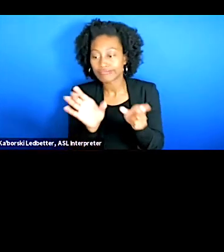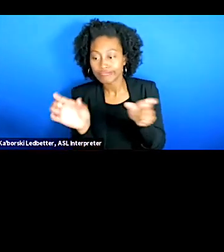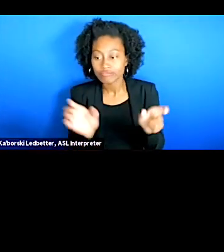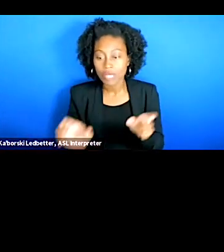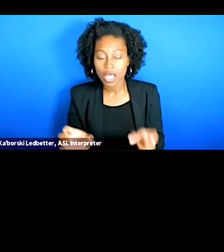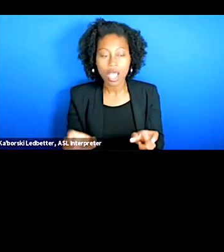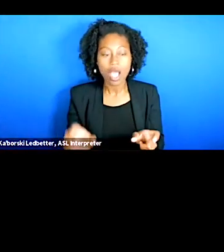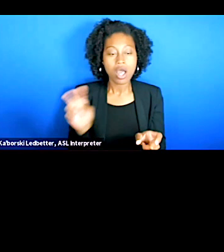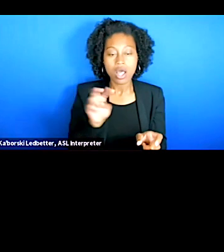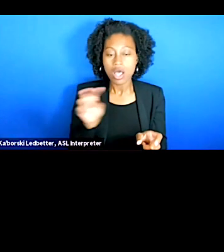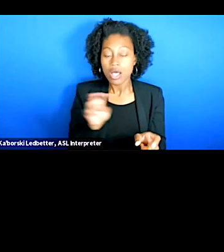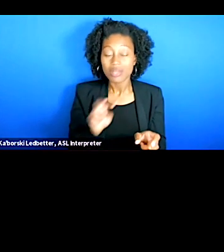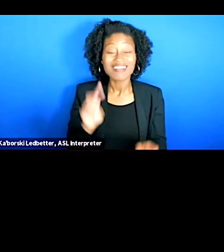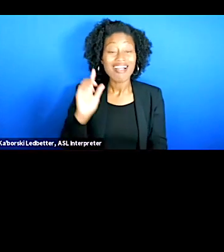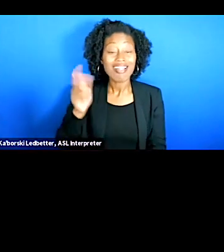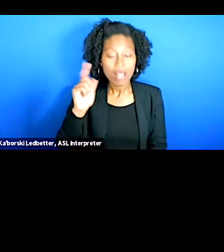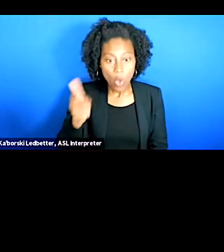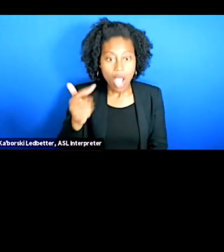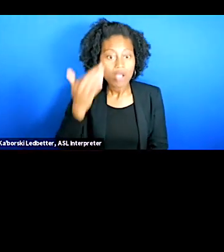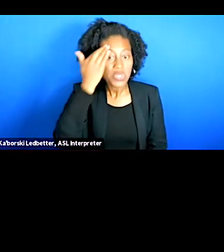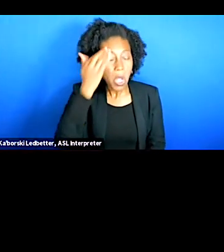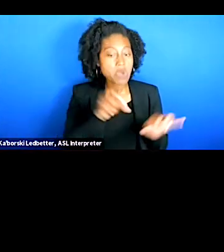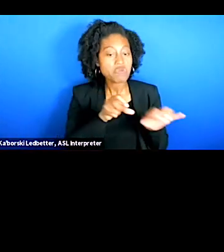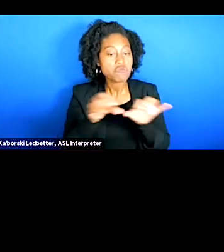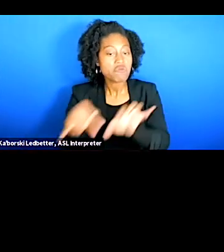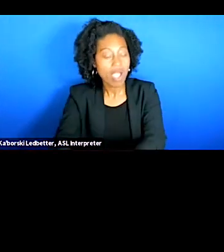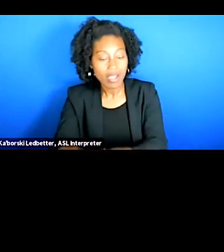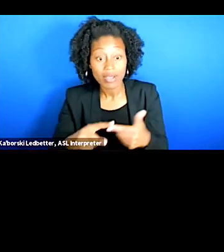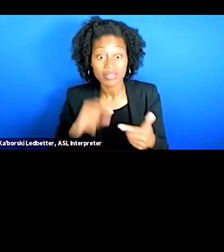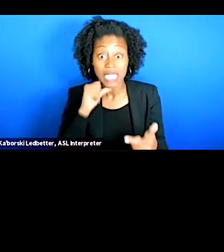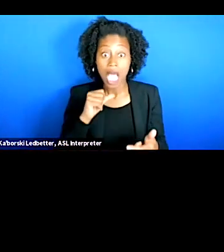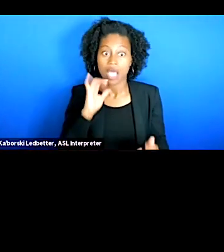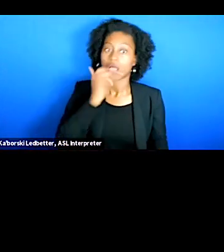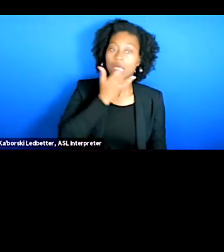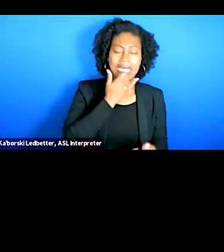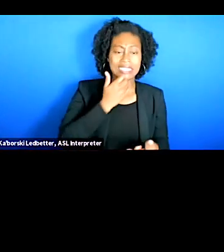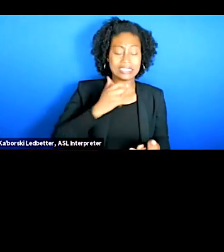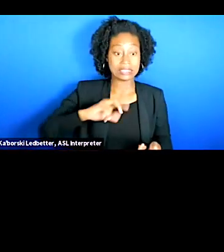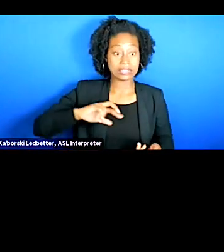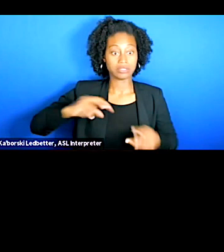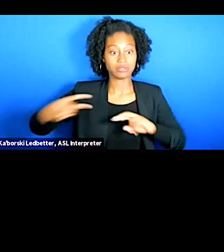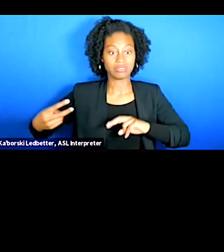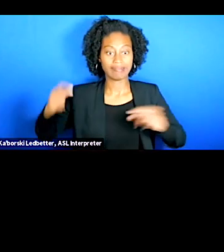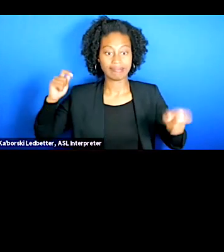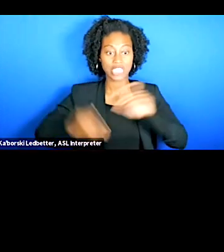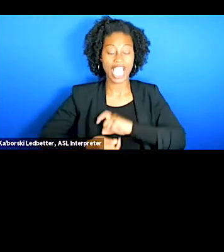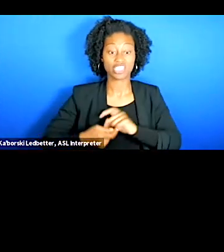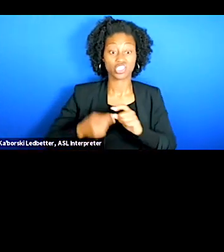accidentally and gradually changing the meaning of a code, which is also referred to as coding